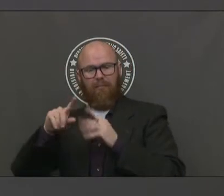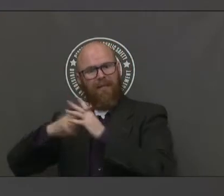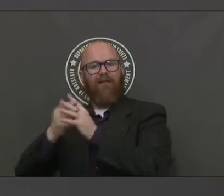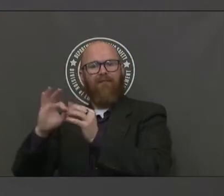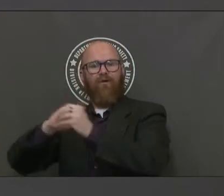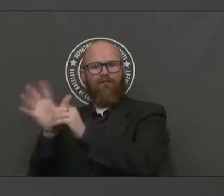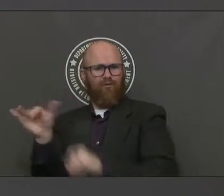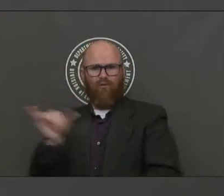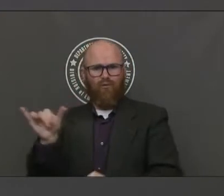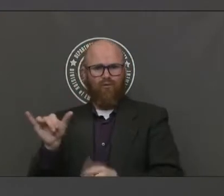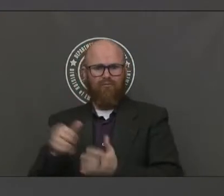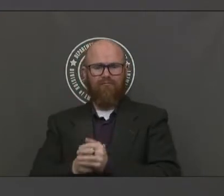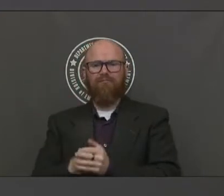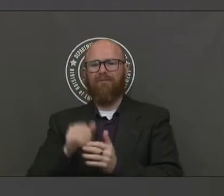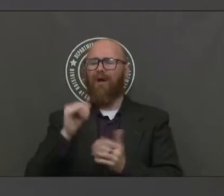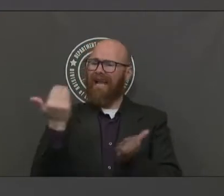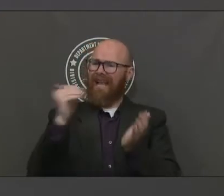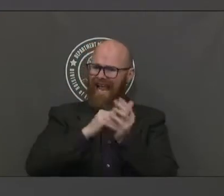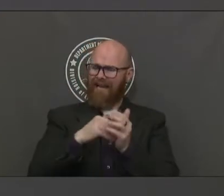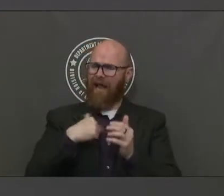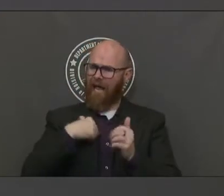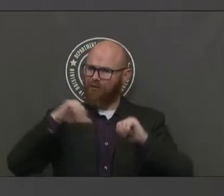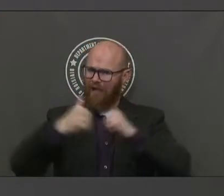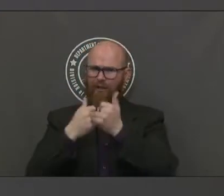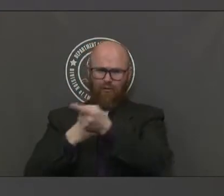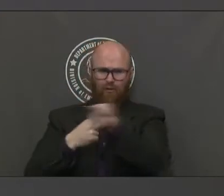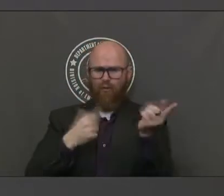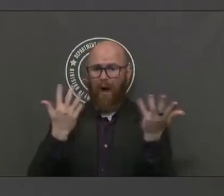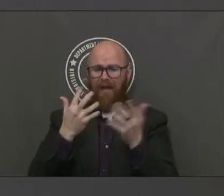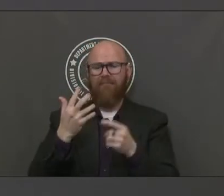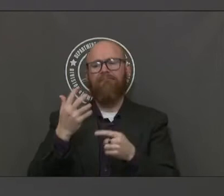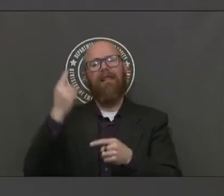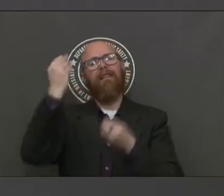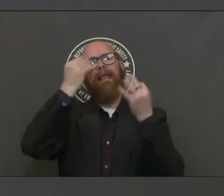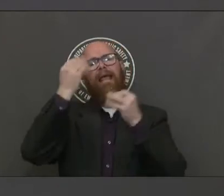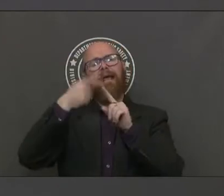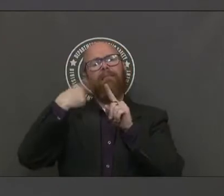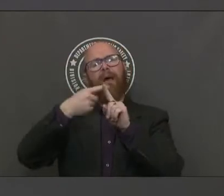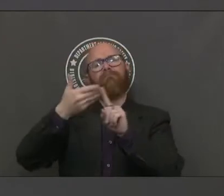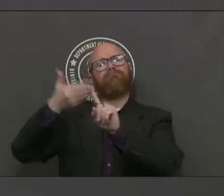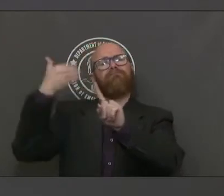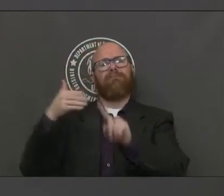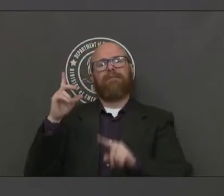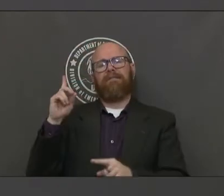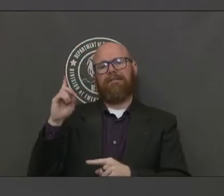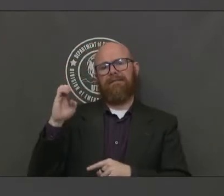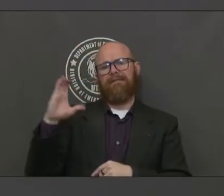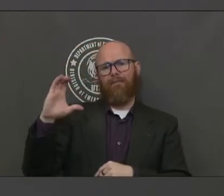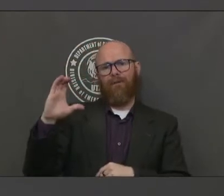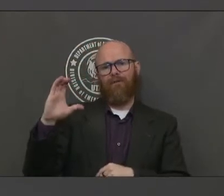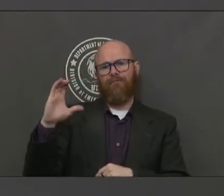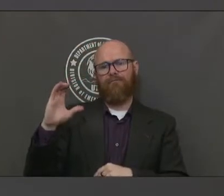If you go back, and I would challenge you to do this, go back in December and look at every single model